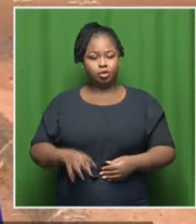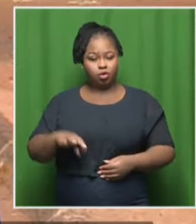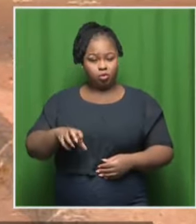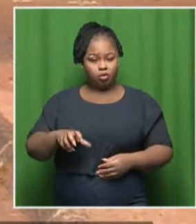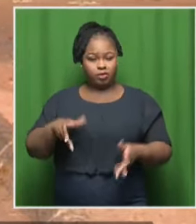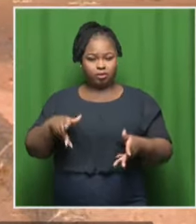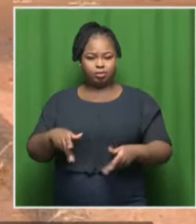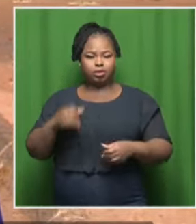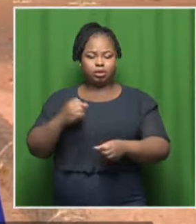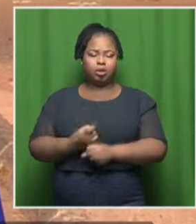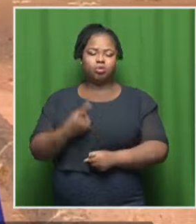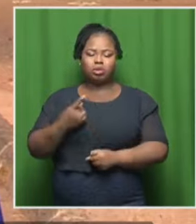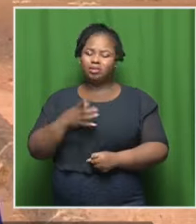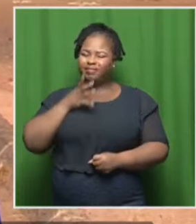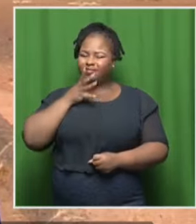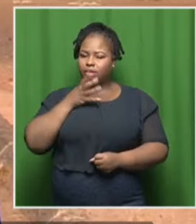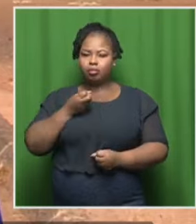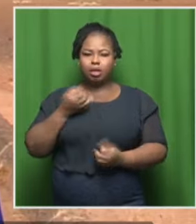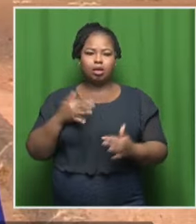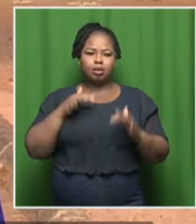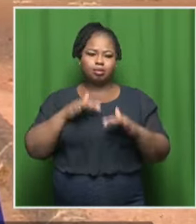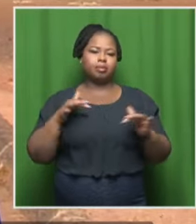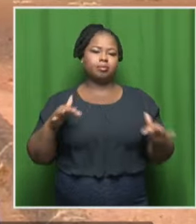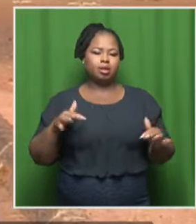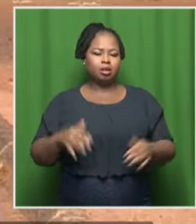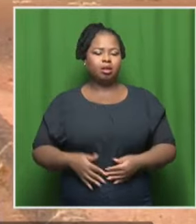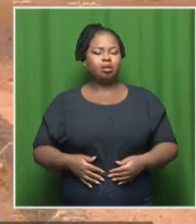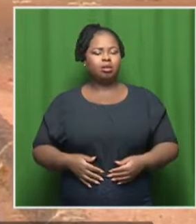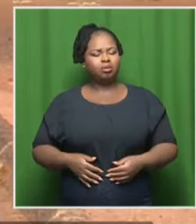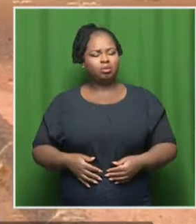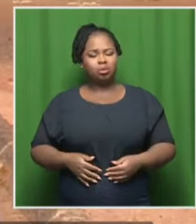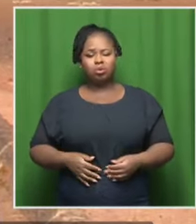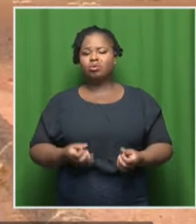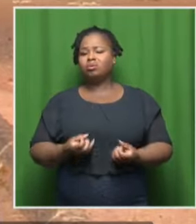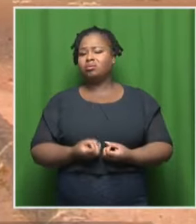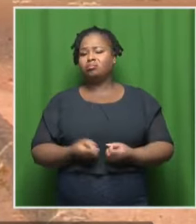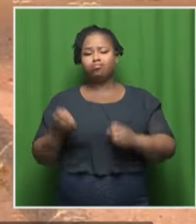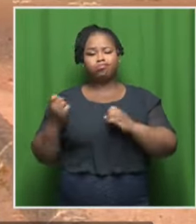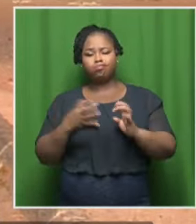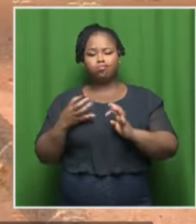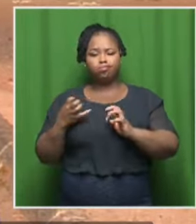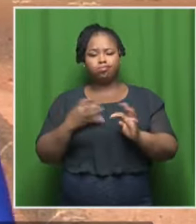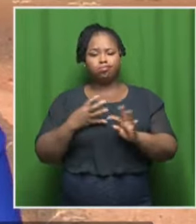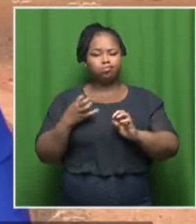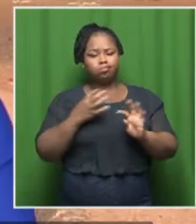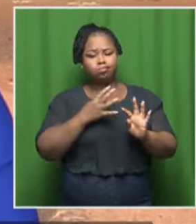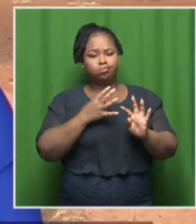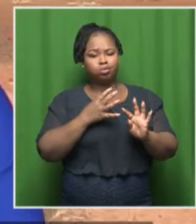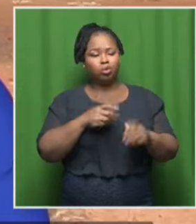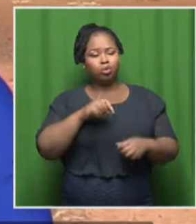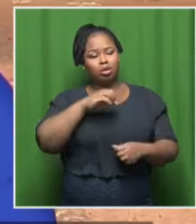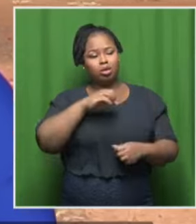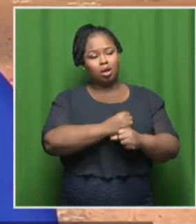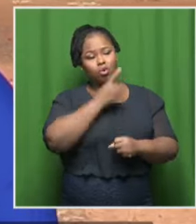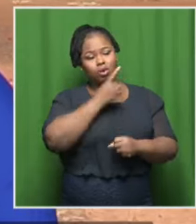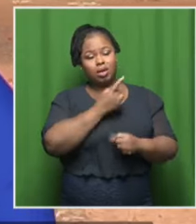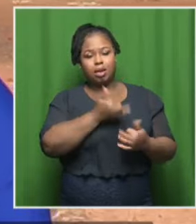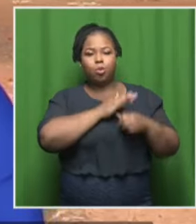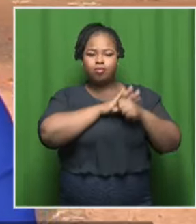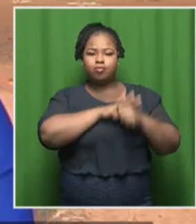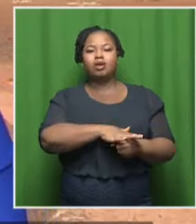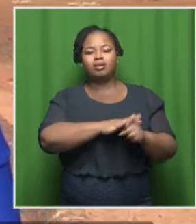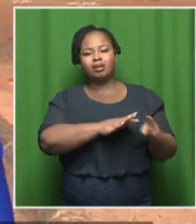provinces with high volumes of people, you know, overpopulated, a lot of influx happening, ultimately putting a lot of pressure